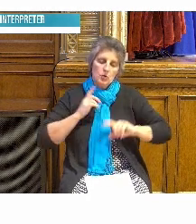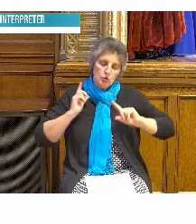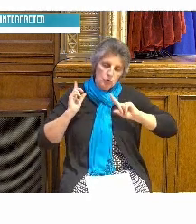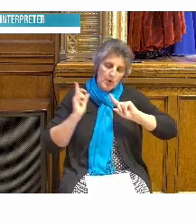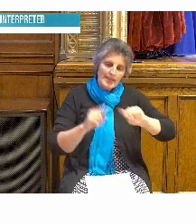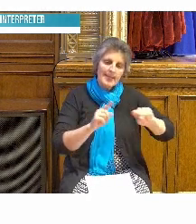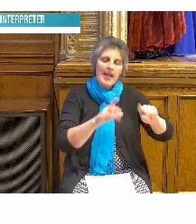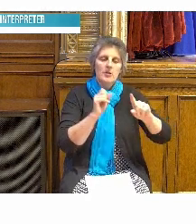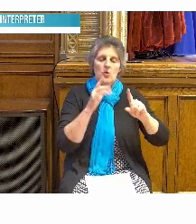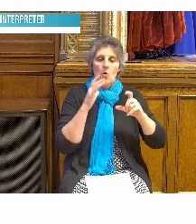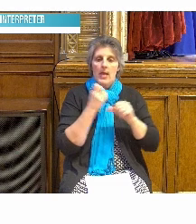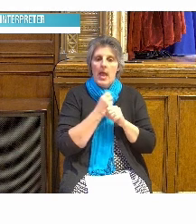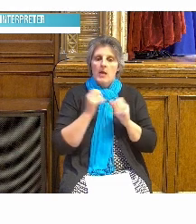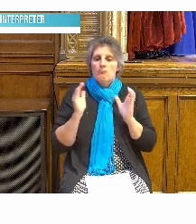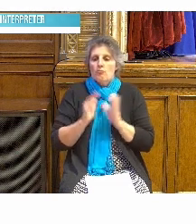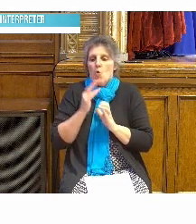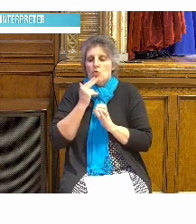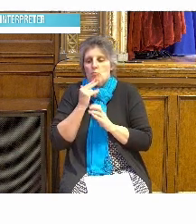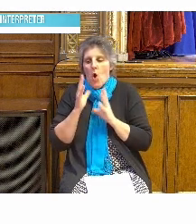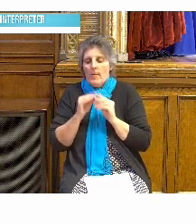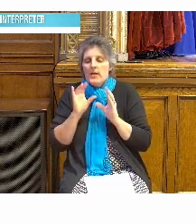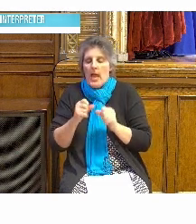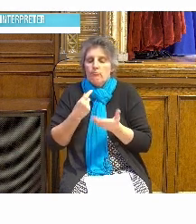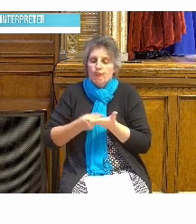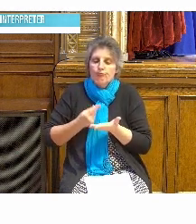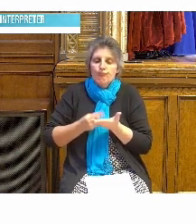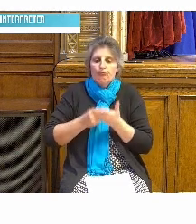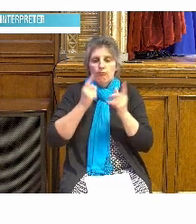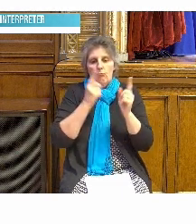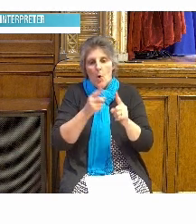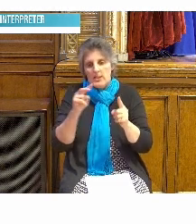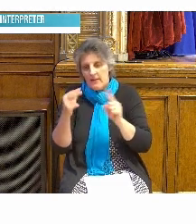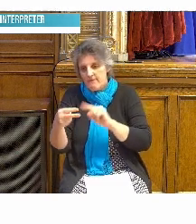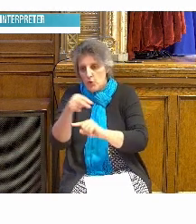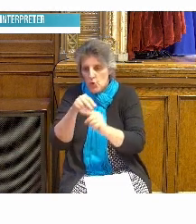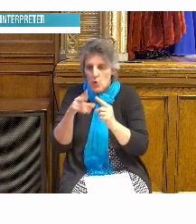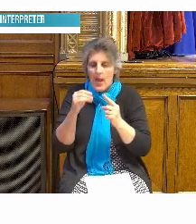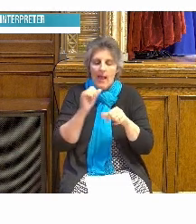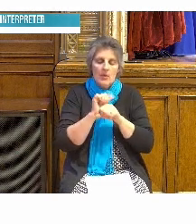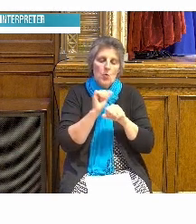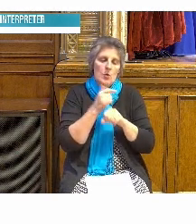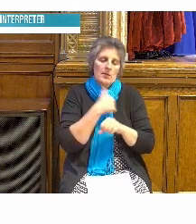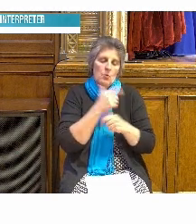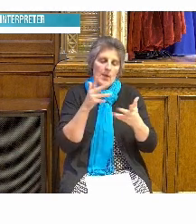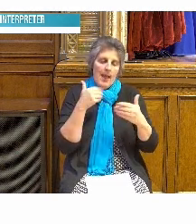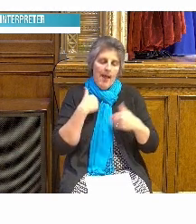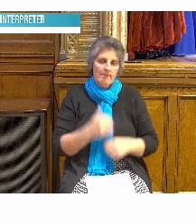get those small meetings so that we can talk about points of view and the work that we have.